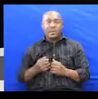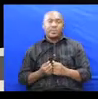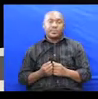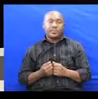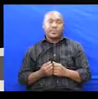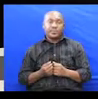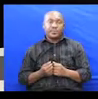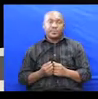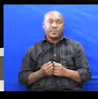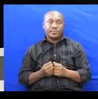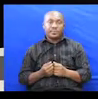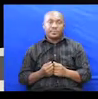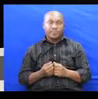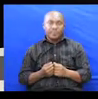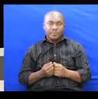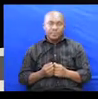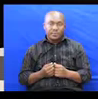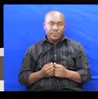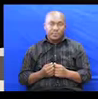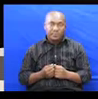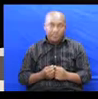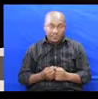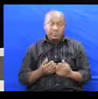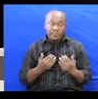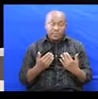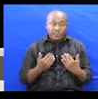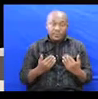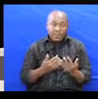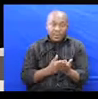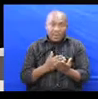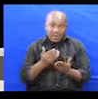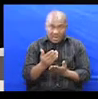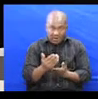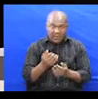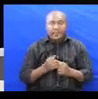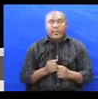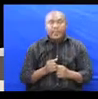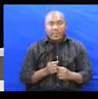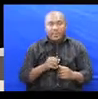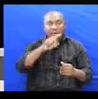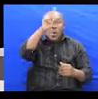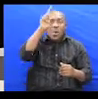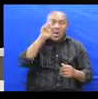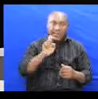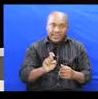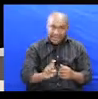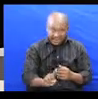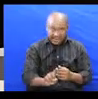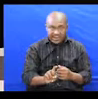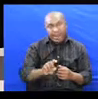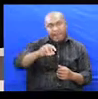over volume times molar mass. Therefore, what is mass over volume? It